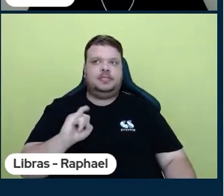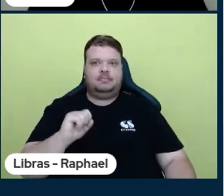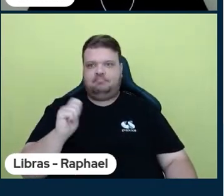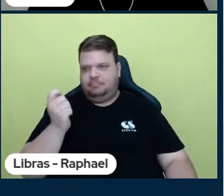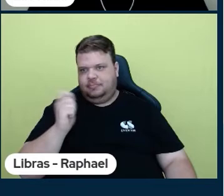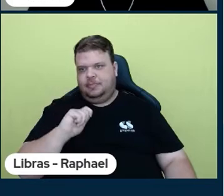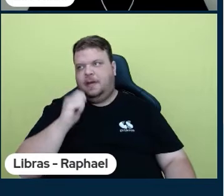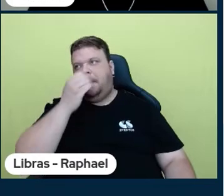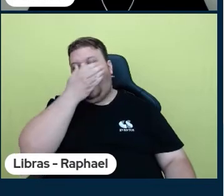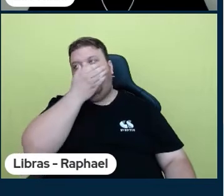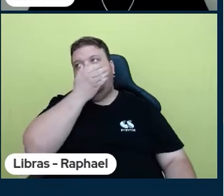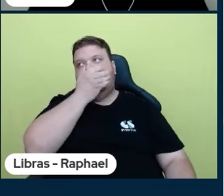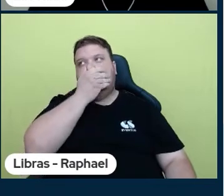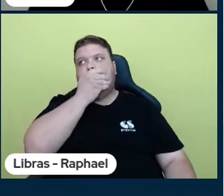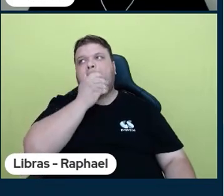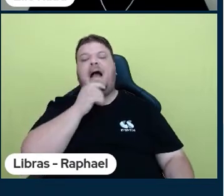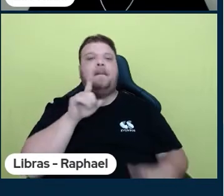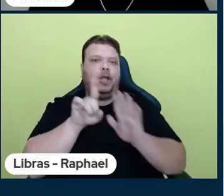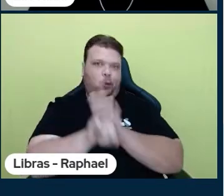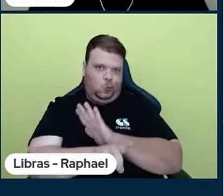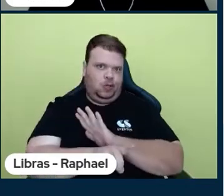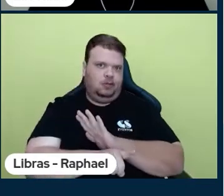here in